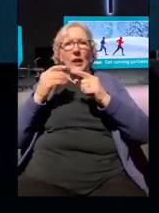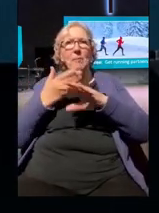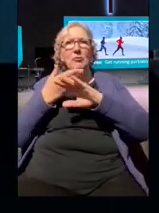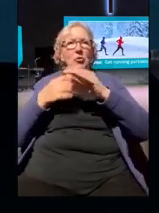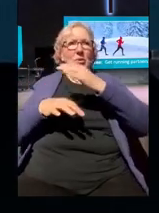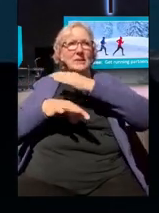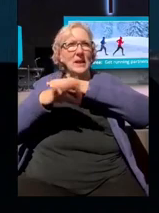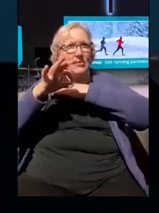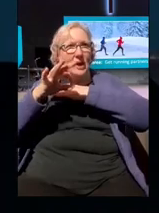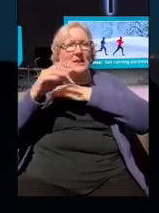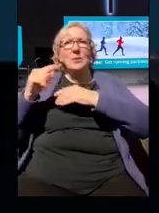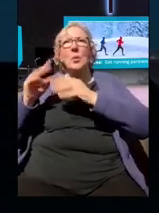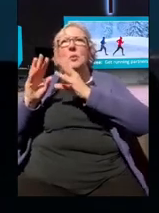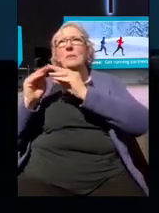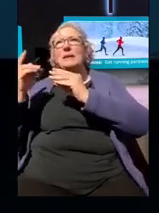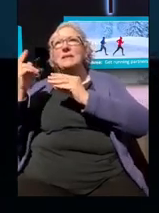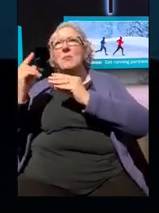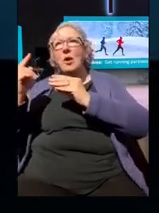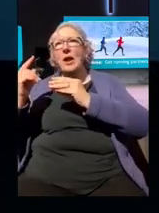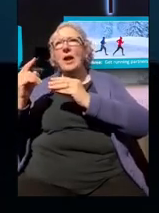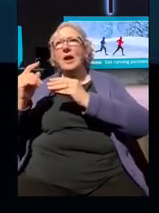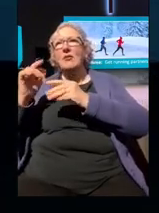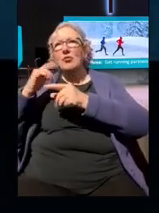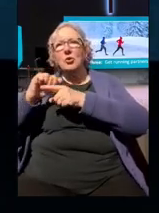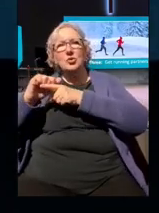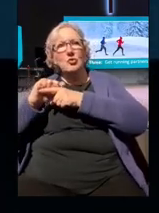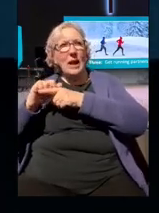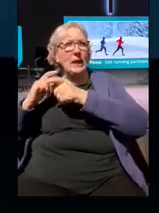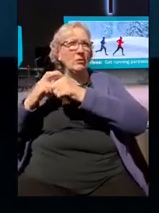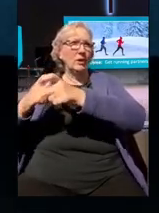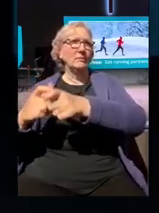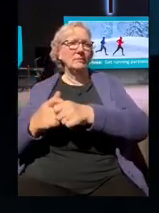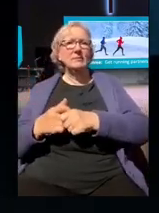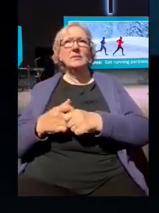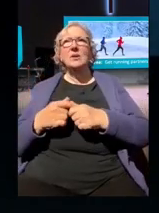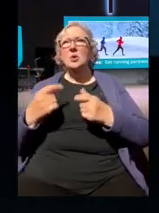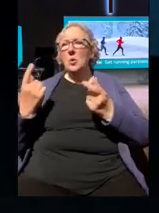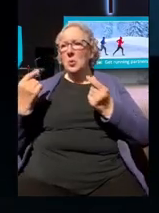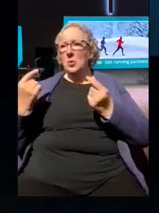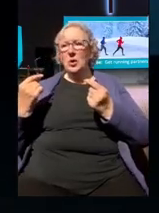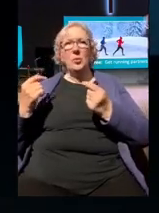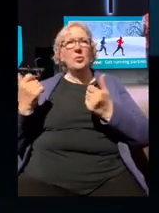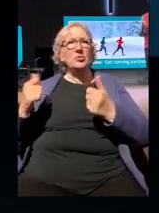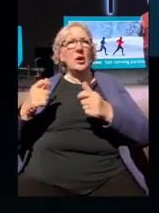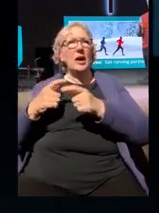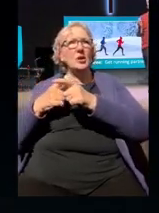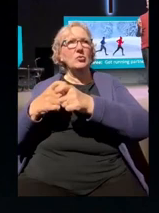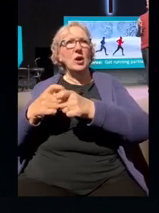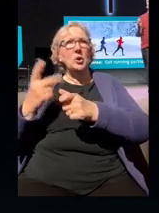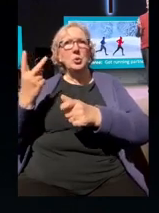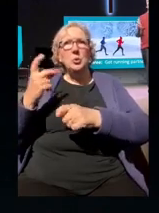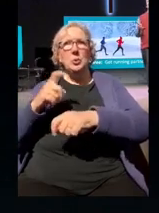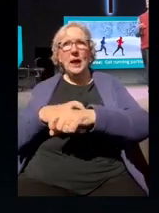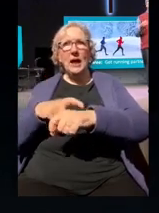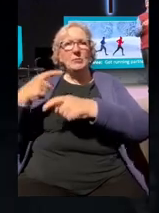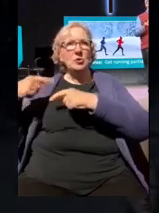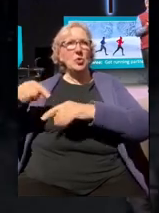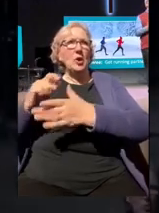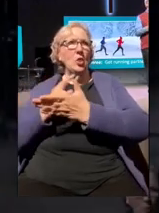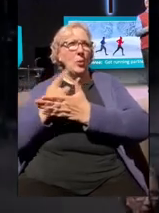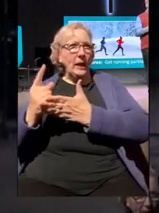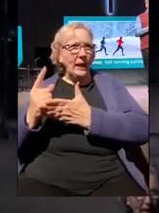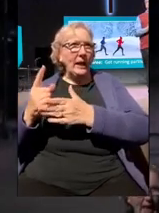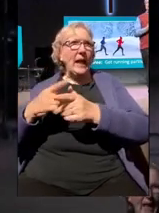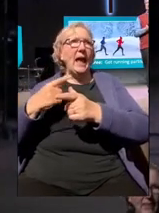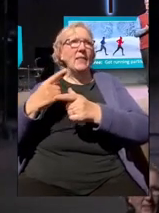somewhere to do training runs. What we typically did was we would try to run twice during the week, and then we would do